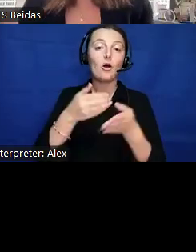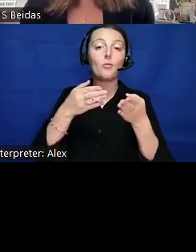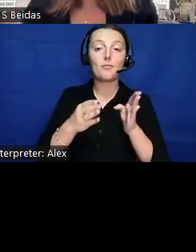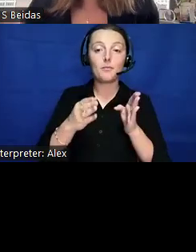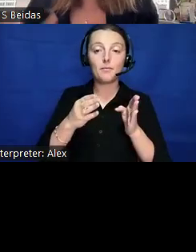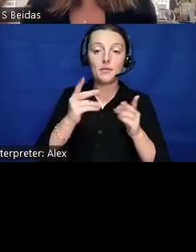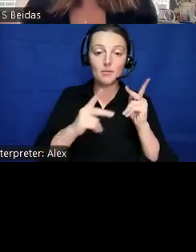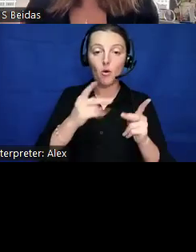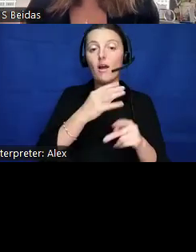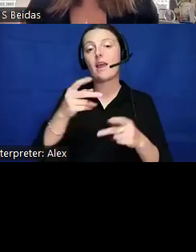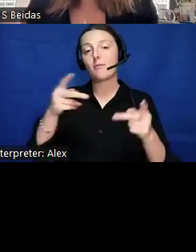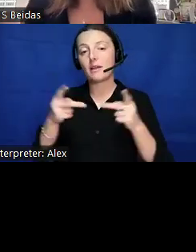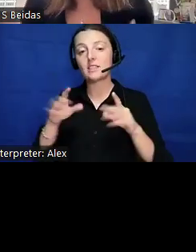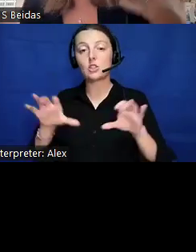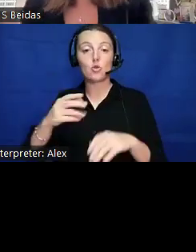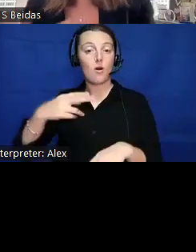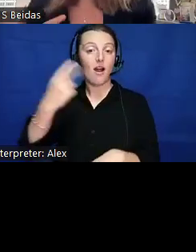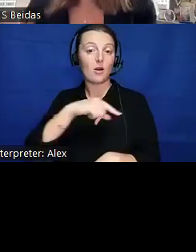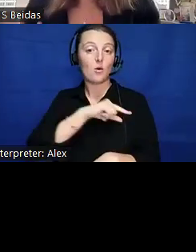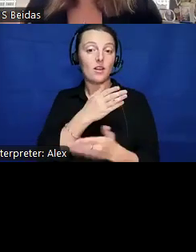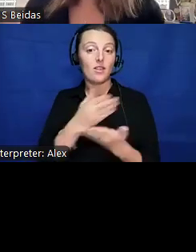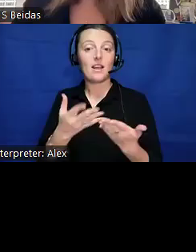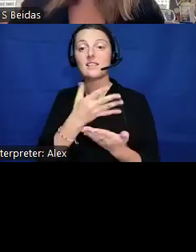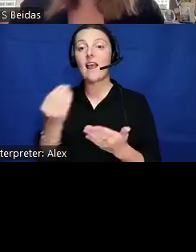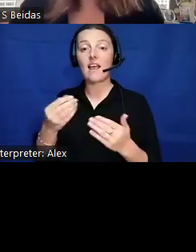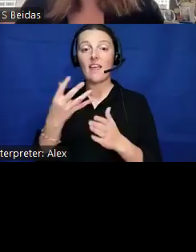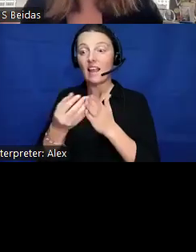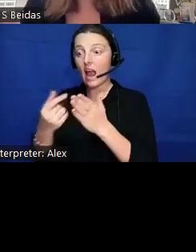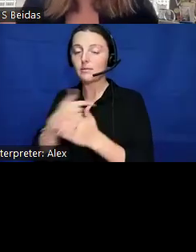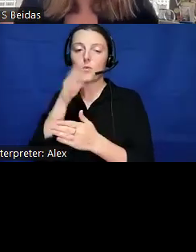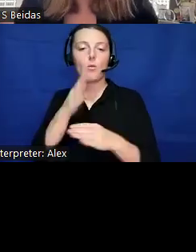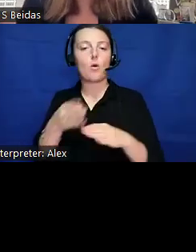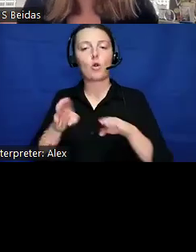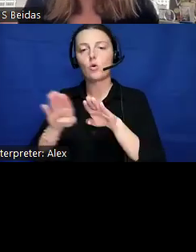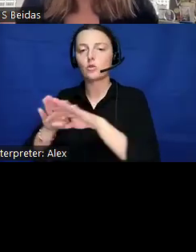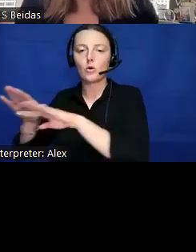gaps, whether they're no-do gaps or research to practice gaps or practice to research gaps.